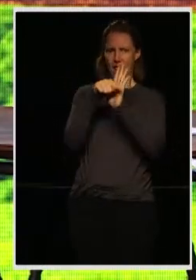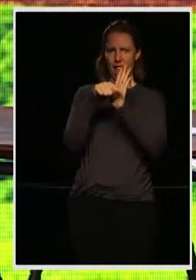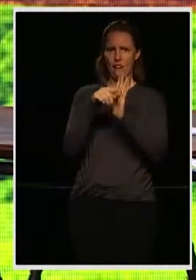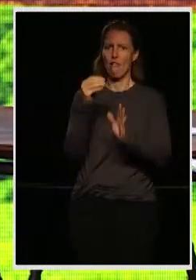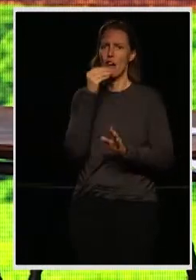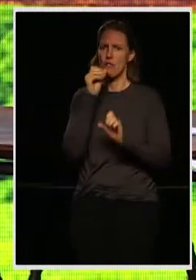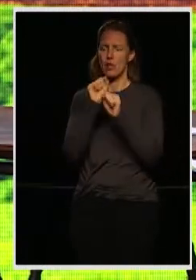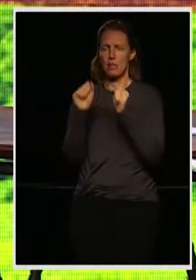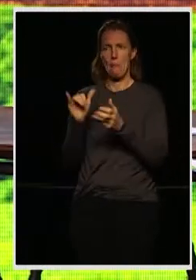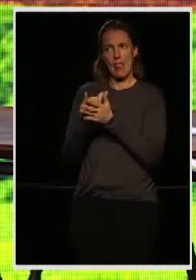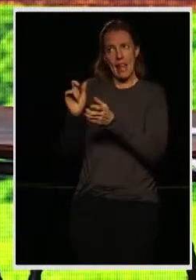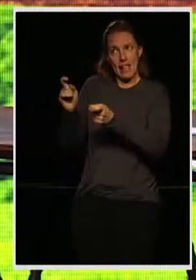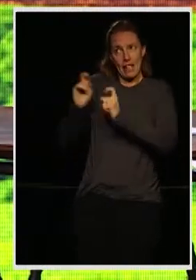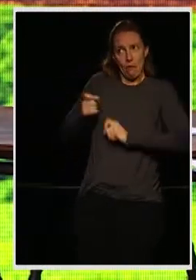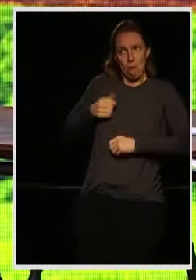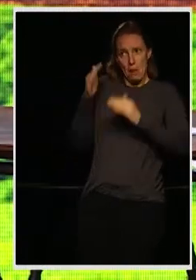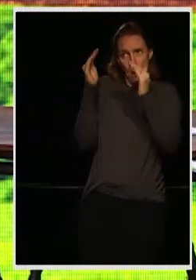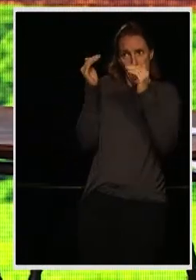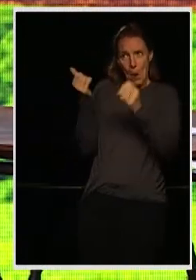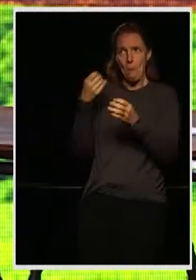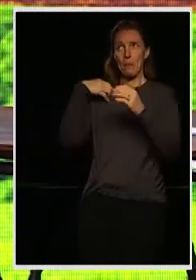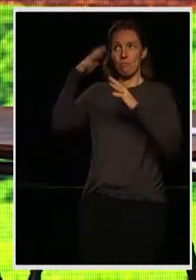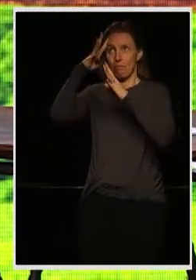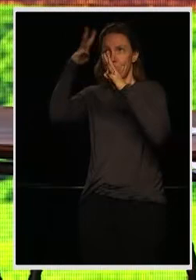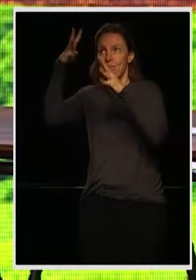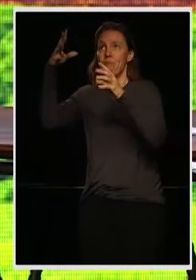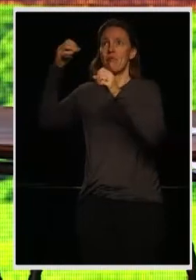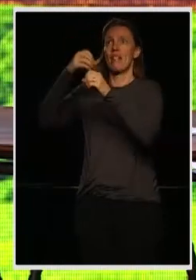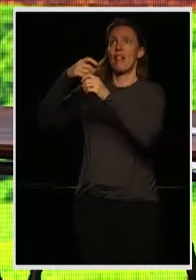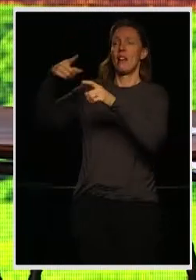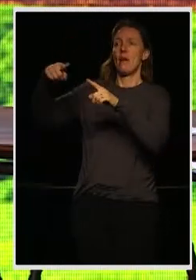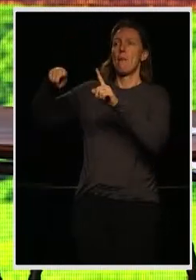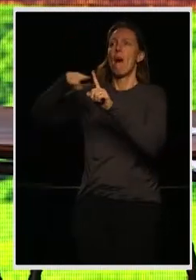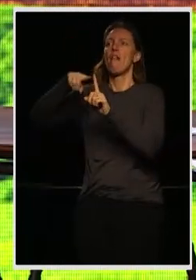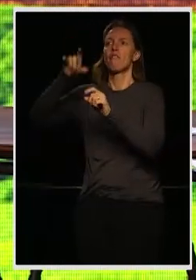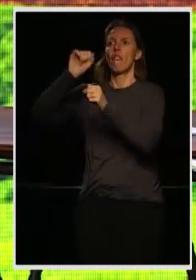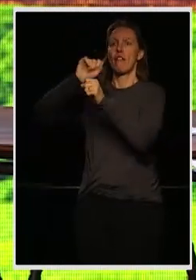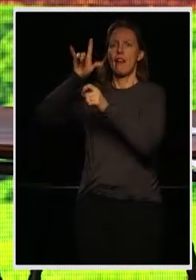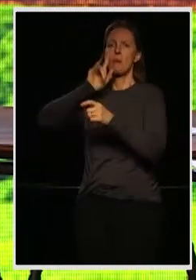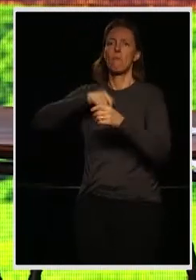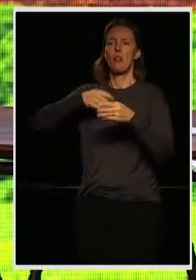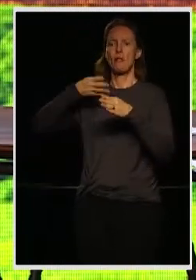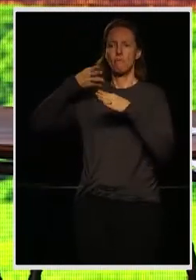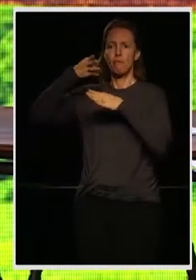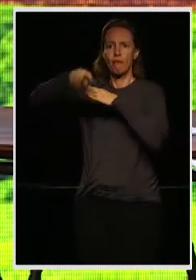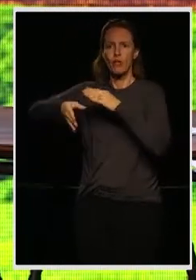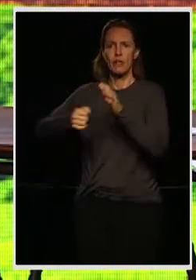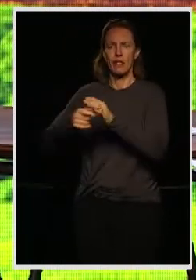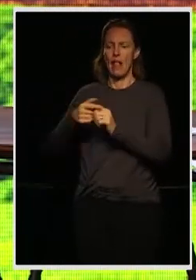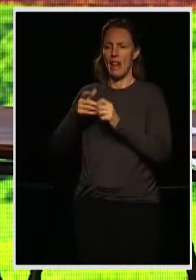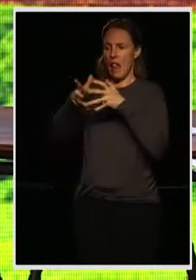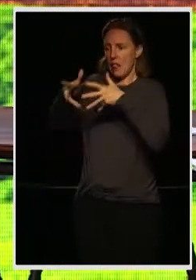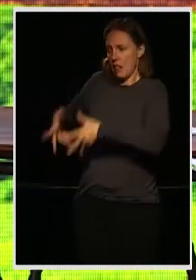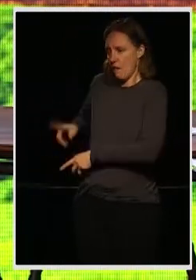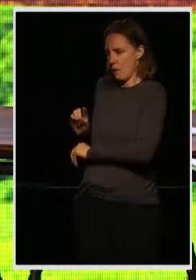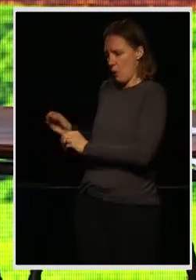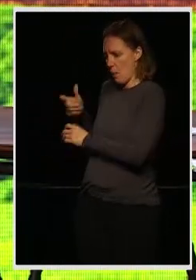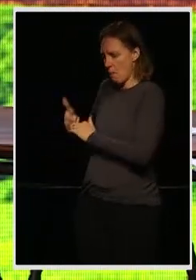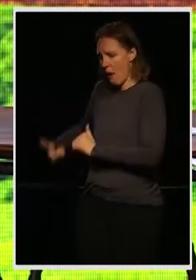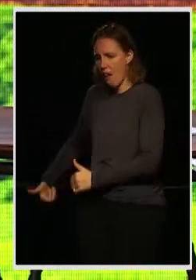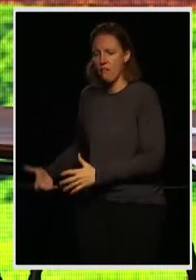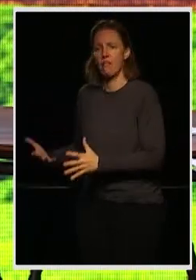and optimism. I know that future can be one that drives new business, new innovation, and leaves no one behind, and